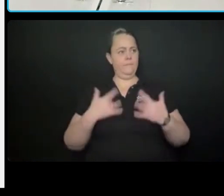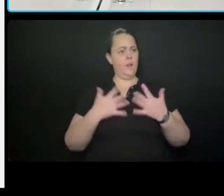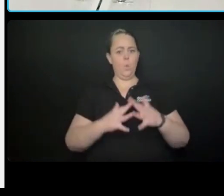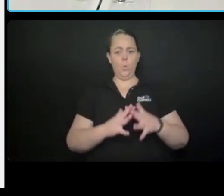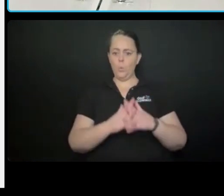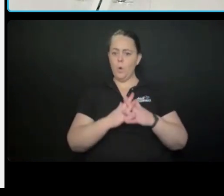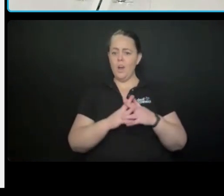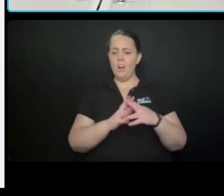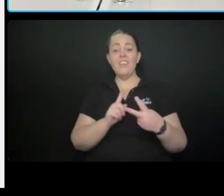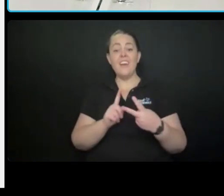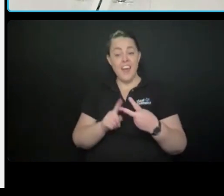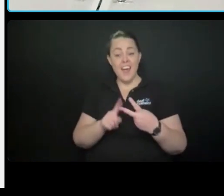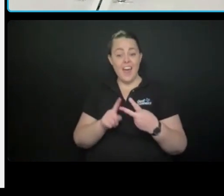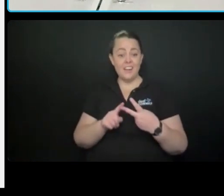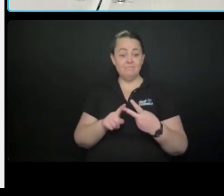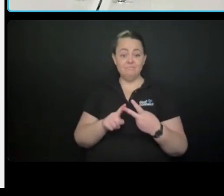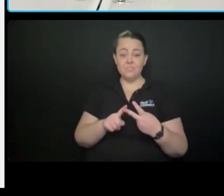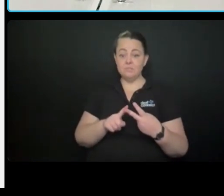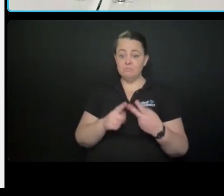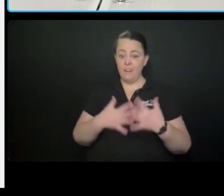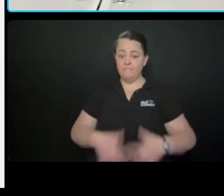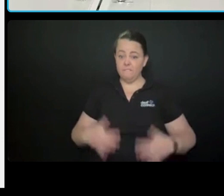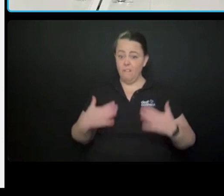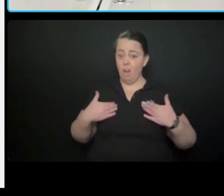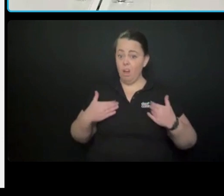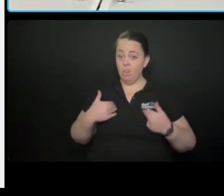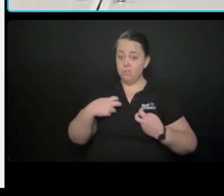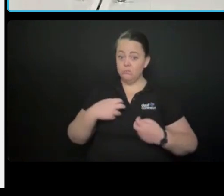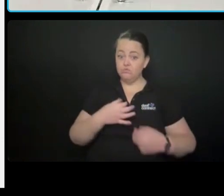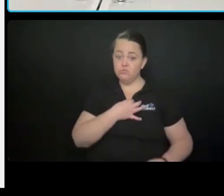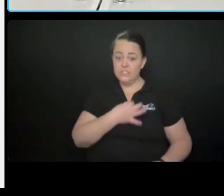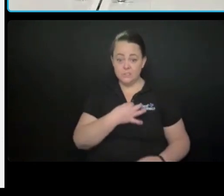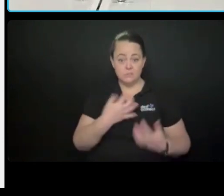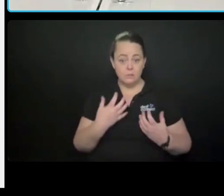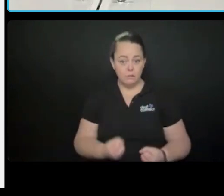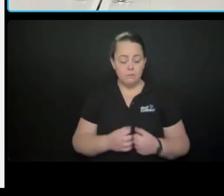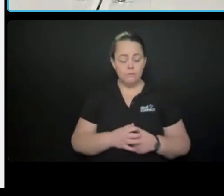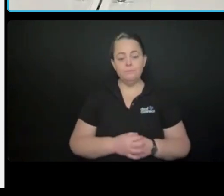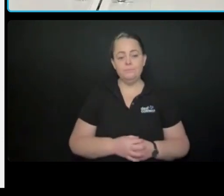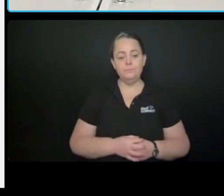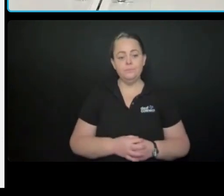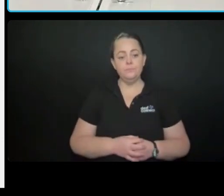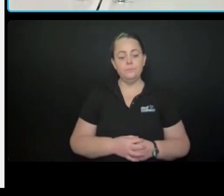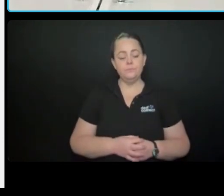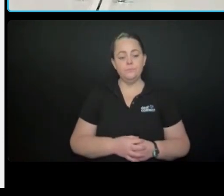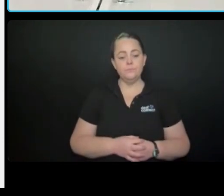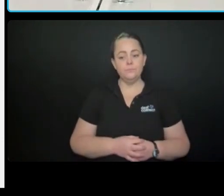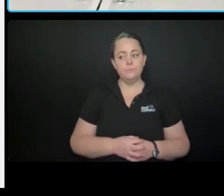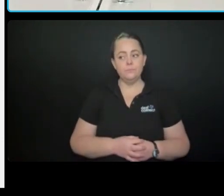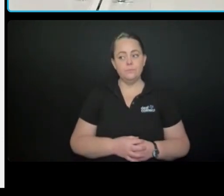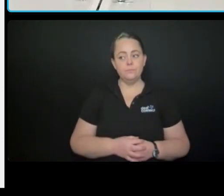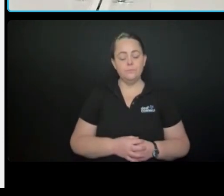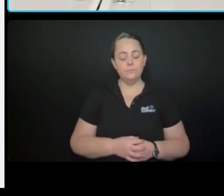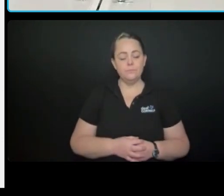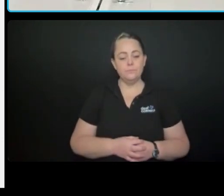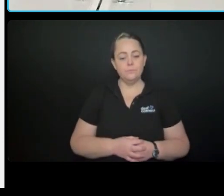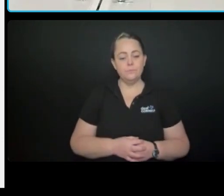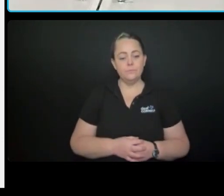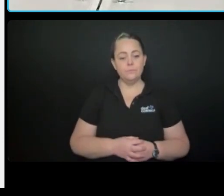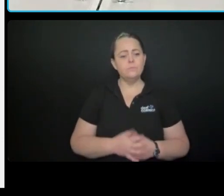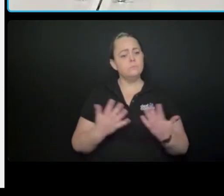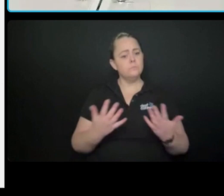So this really brought to the forefront the importance of this measure and its utility in